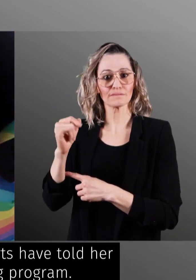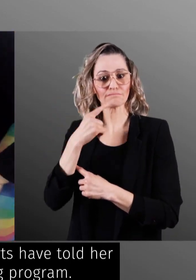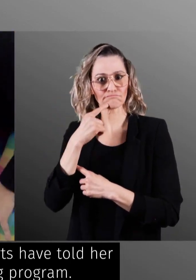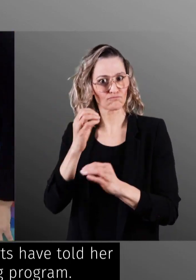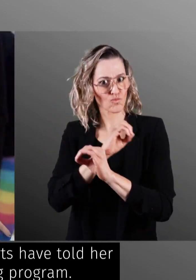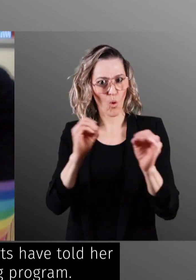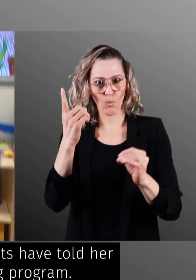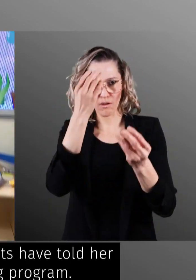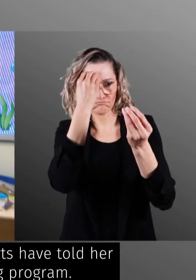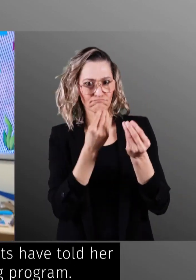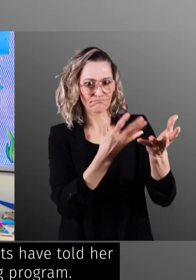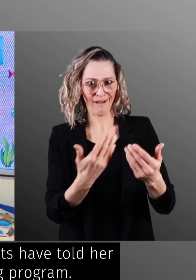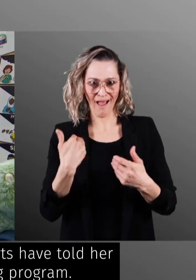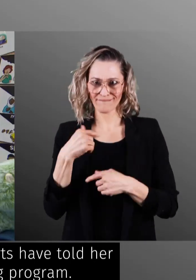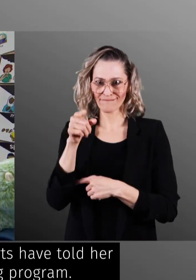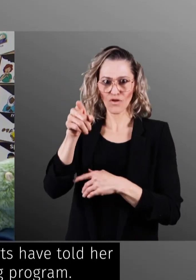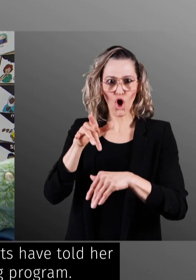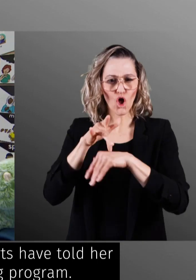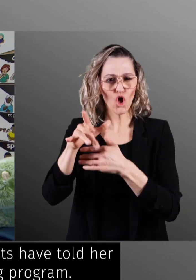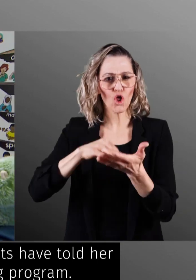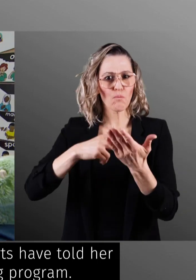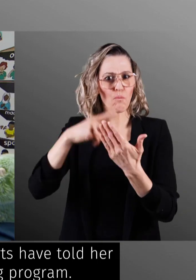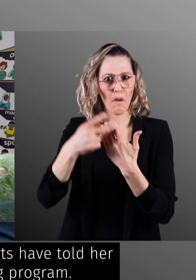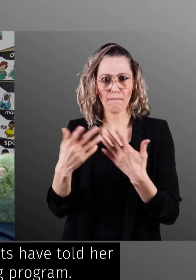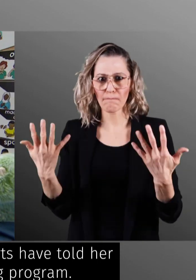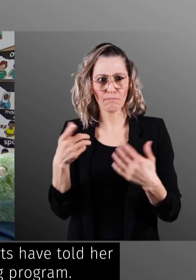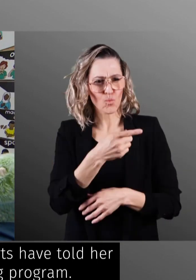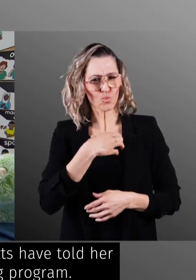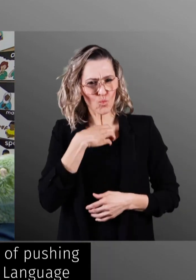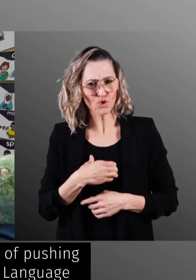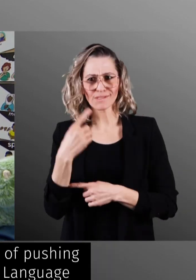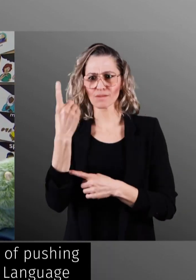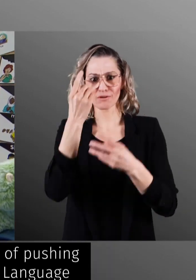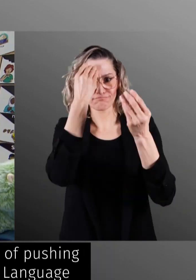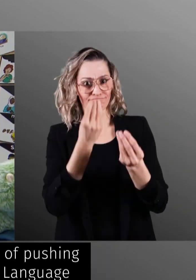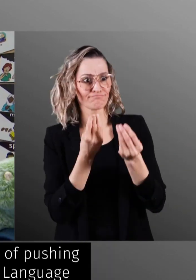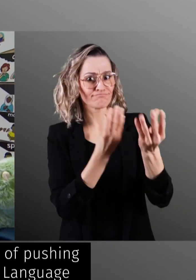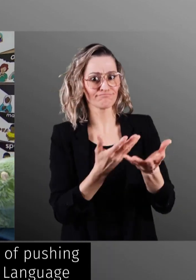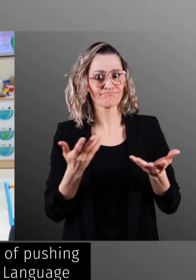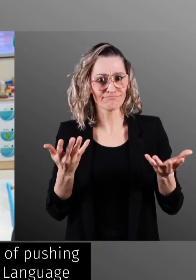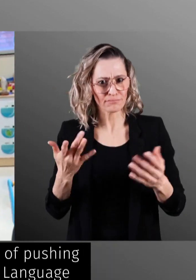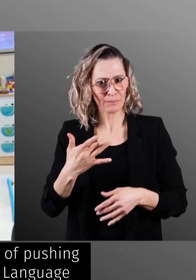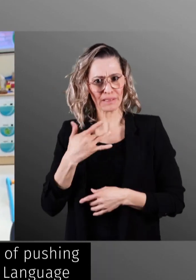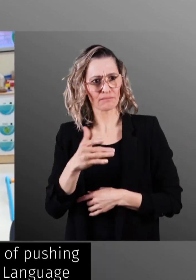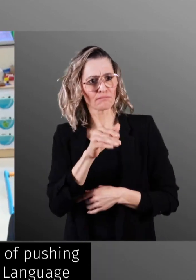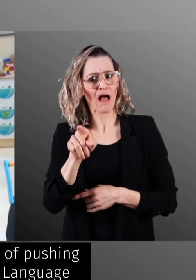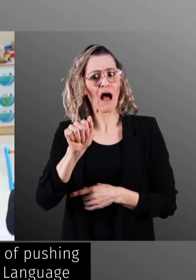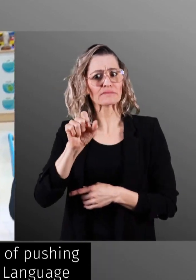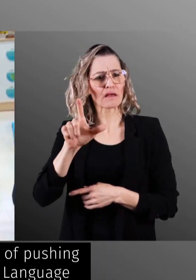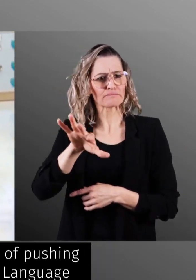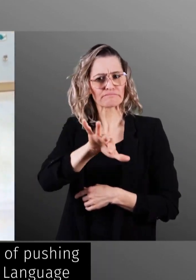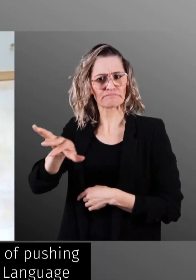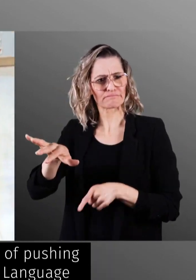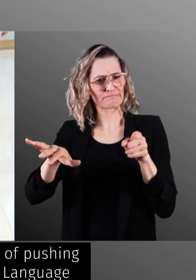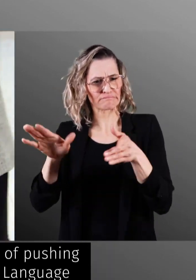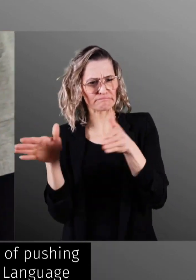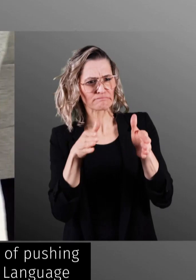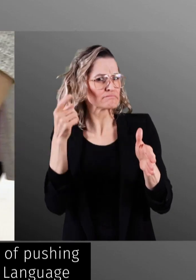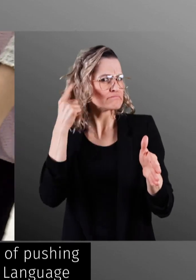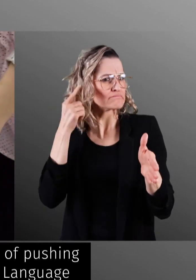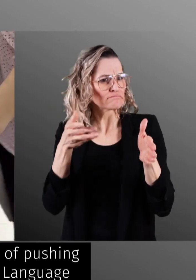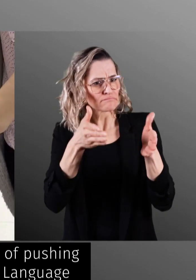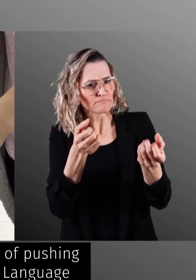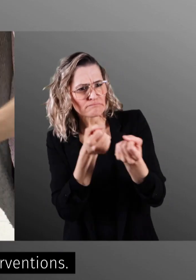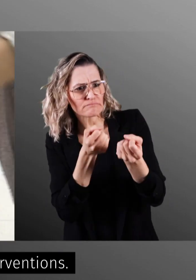healthcare experts have told her family about this early learning program, and she wishes they did, instead of pushing them away from American